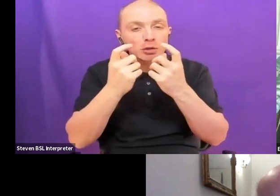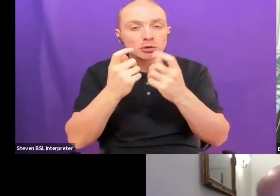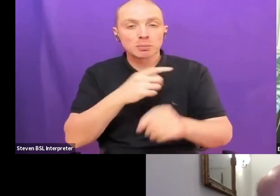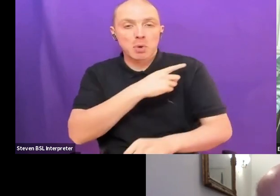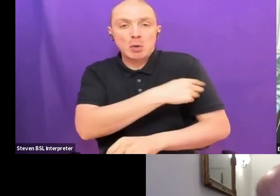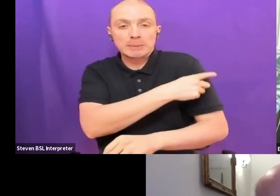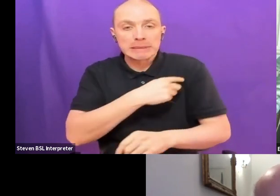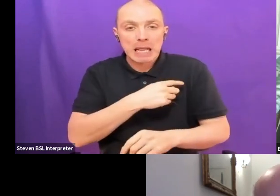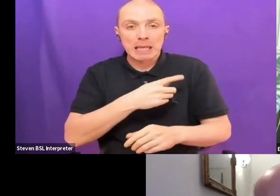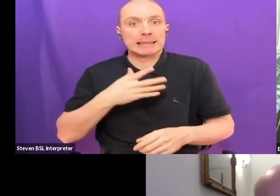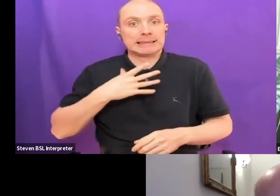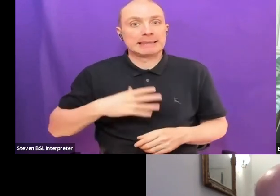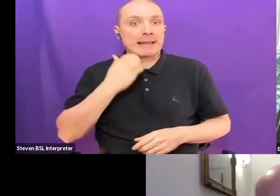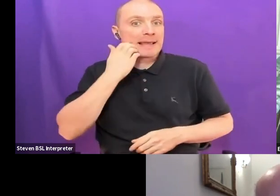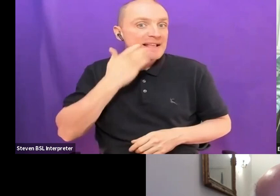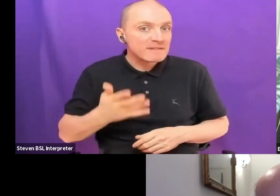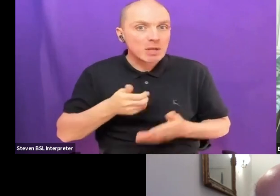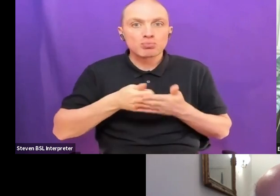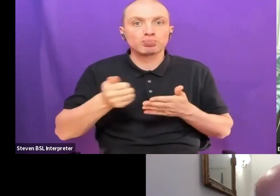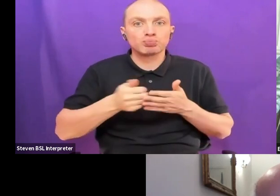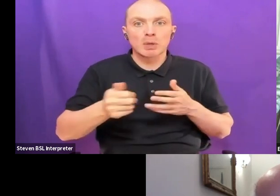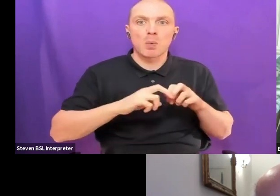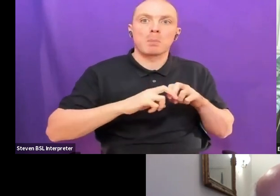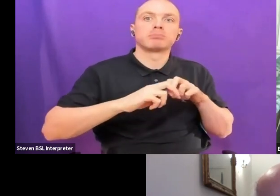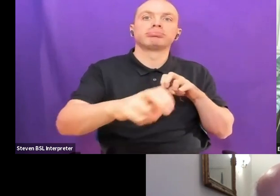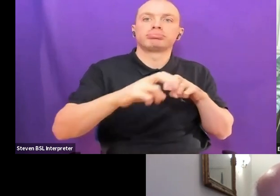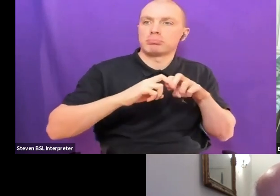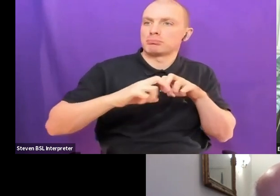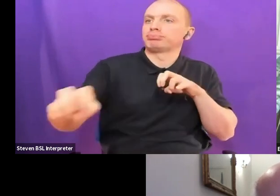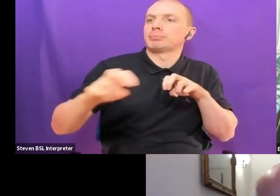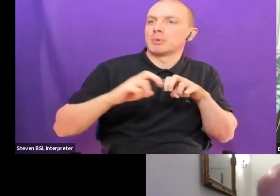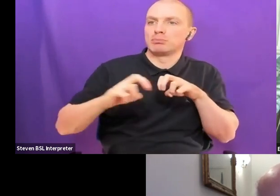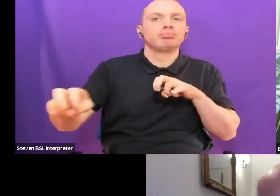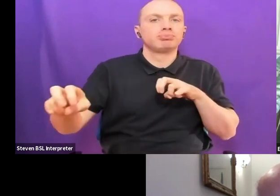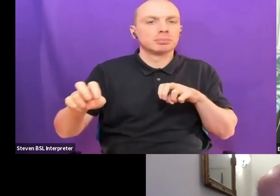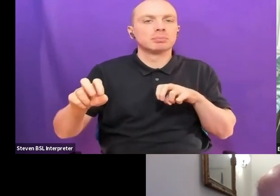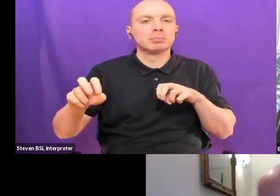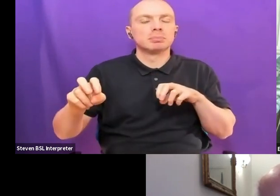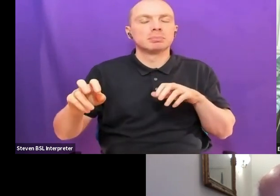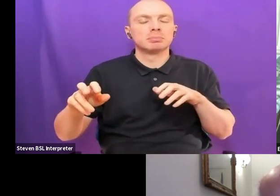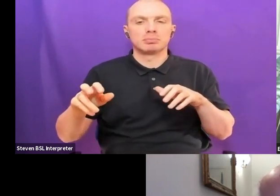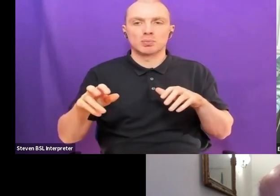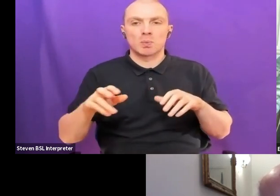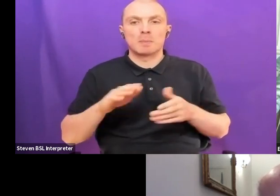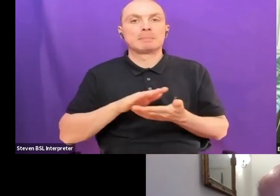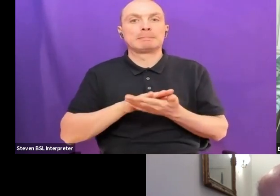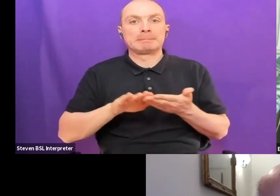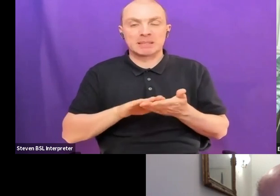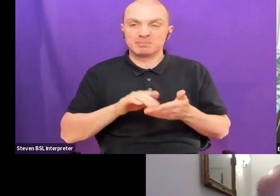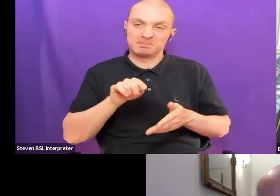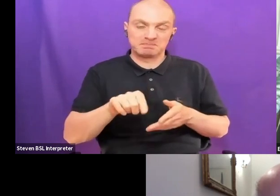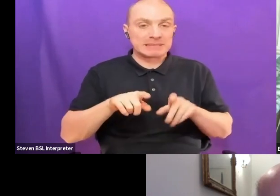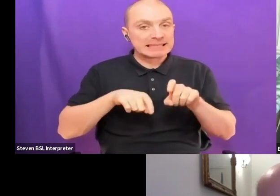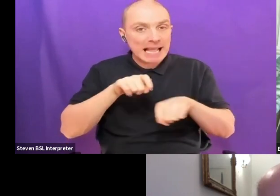basis. So we'll need other ways to get out and about. There will almost certainly be a need for more cycling